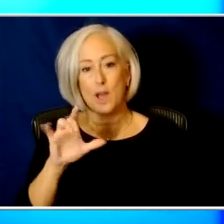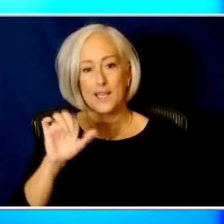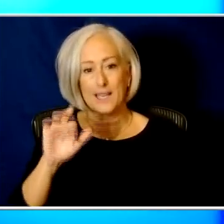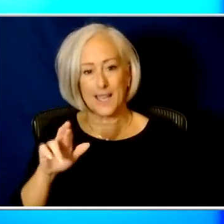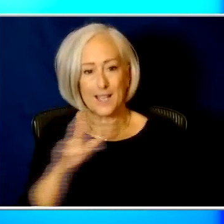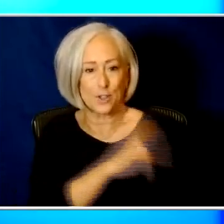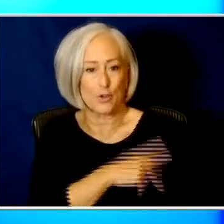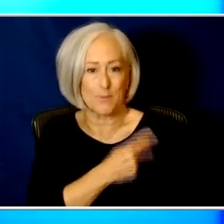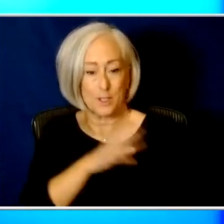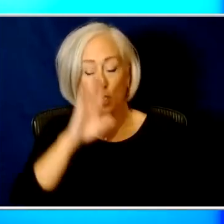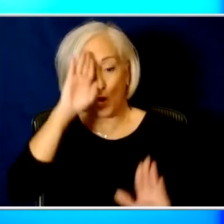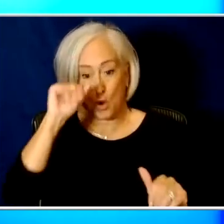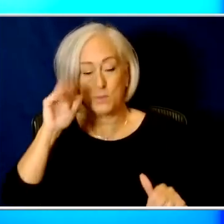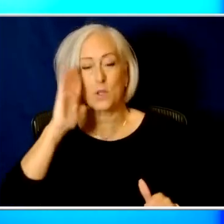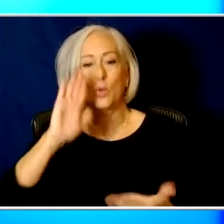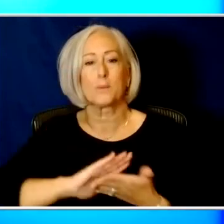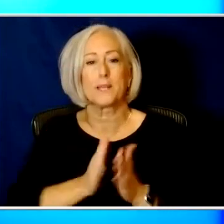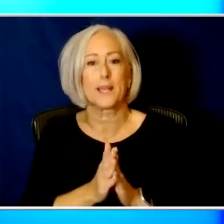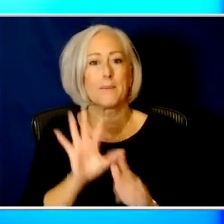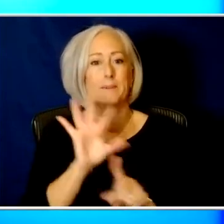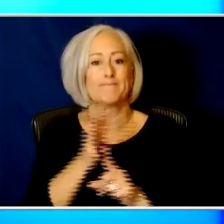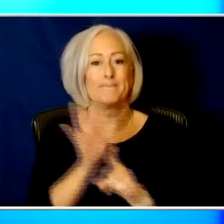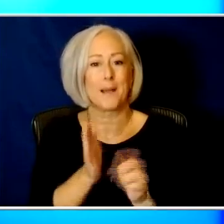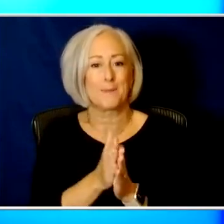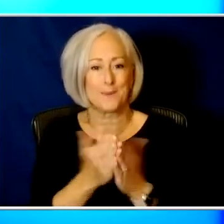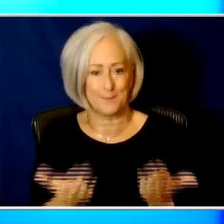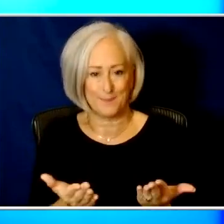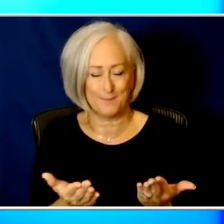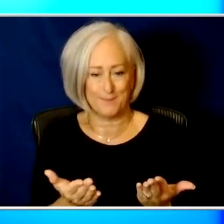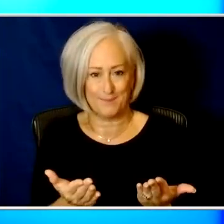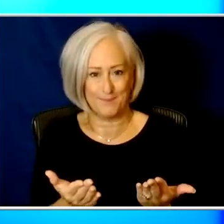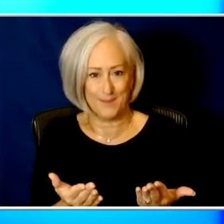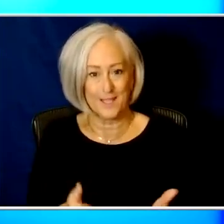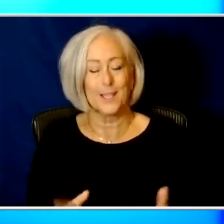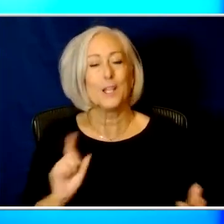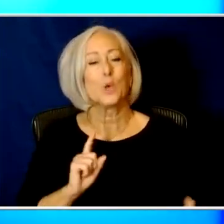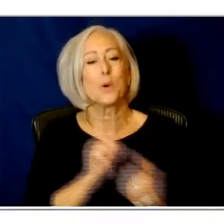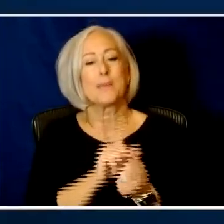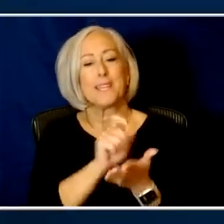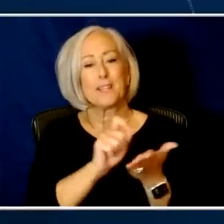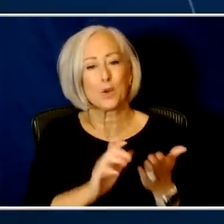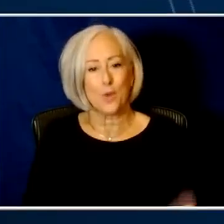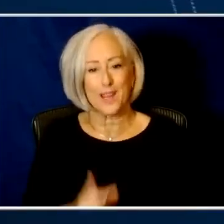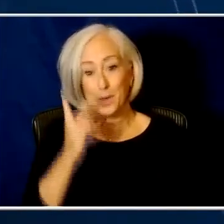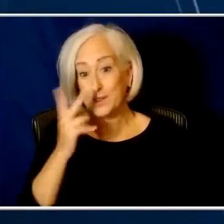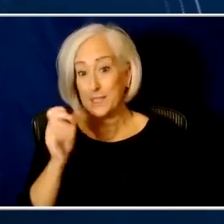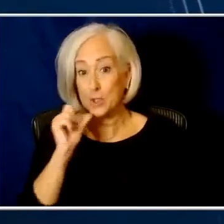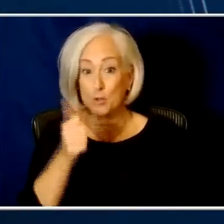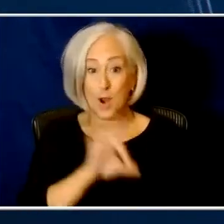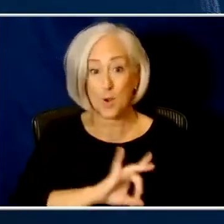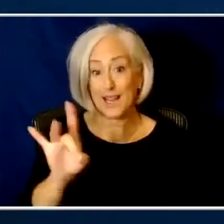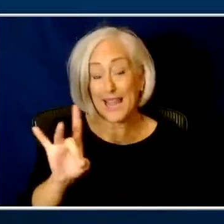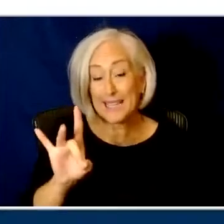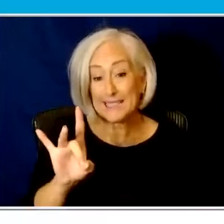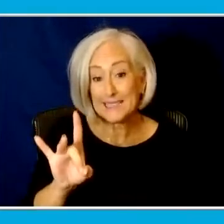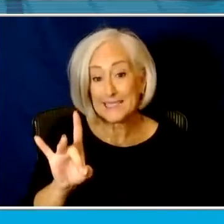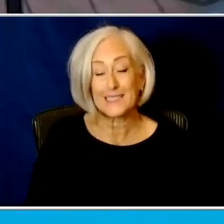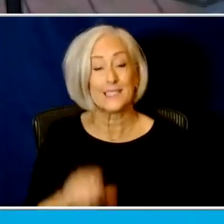now. Join us back here at 10:30 for a news conference about a major announcement that will change the healthcare